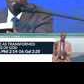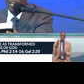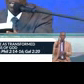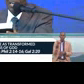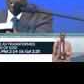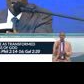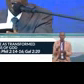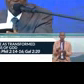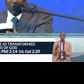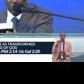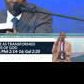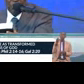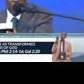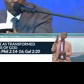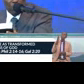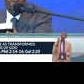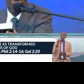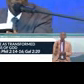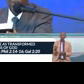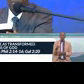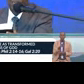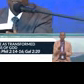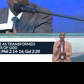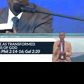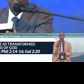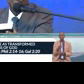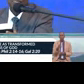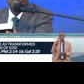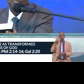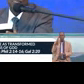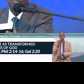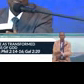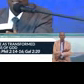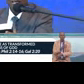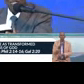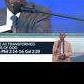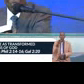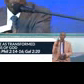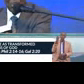the Spirit of God, they are the sons of God.